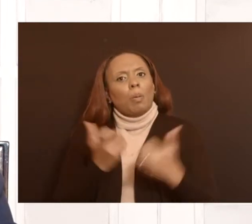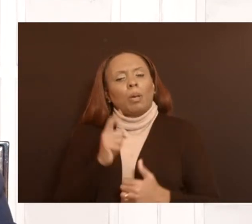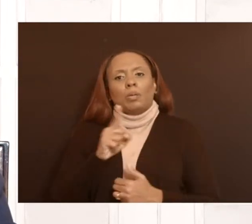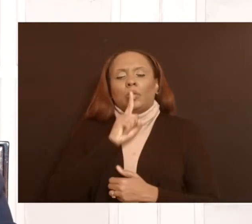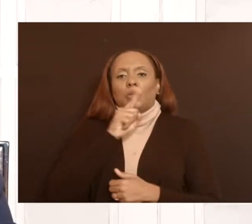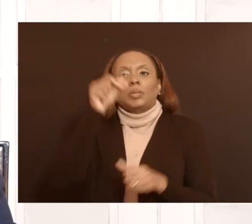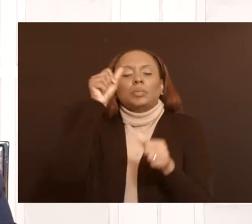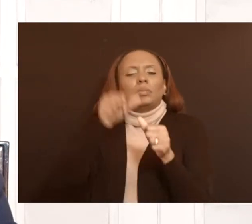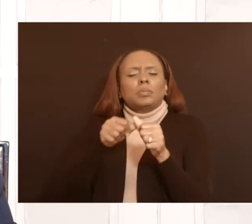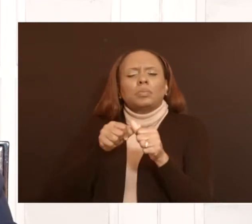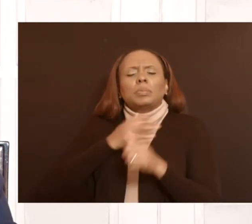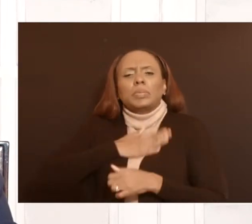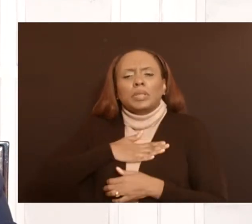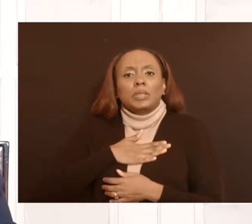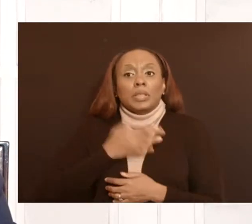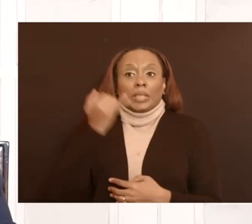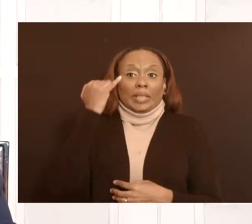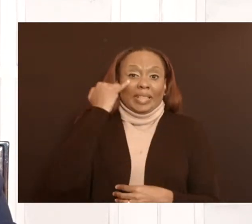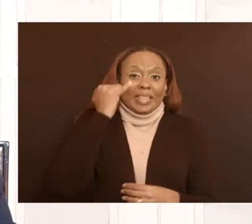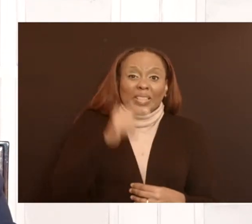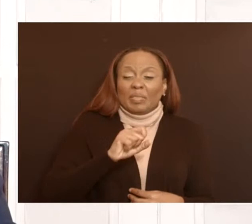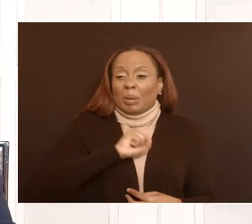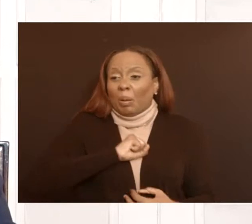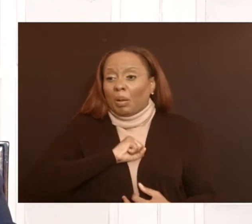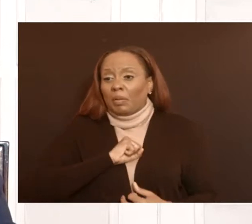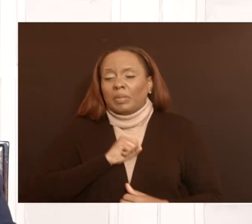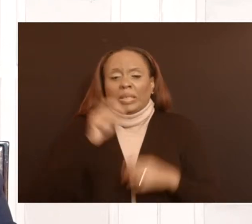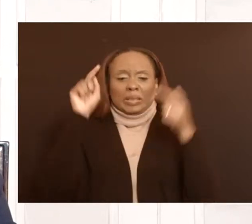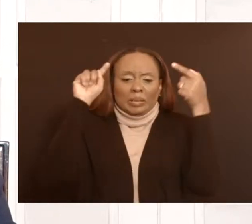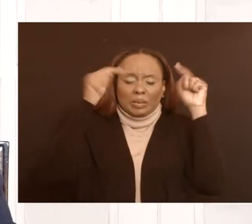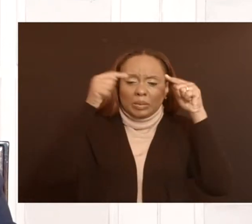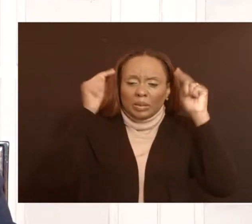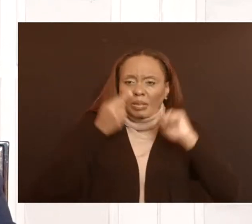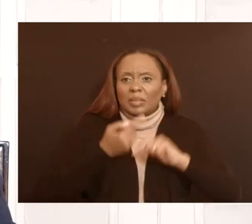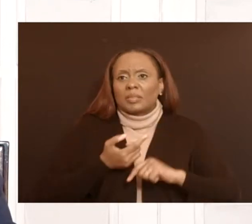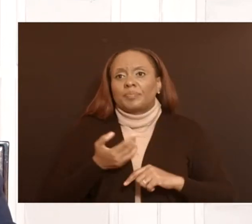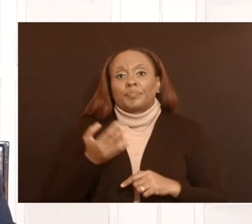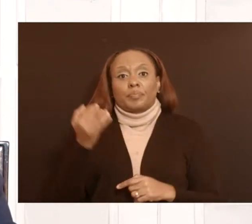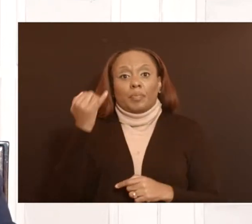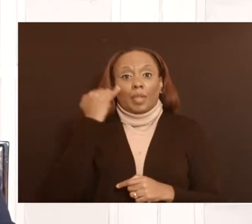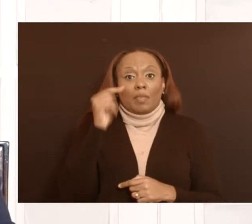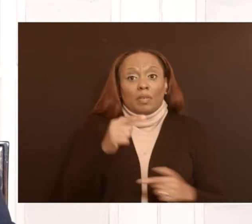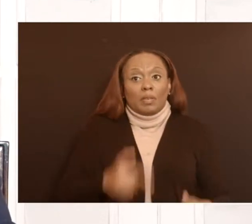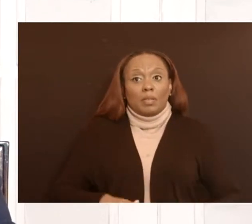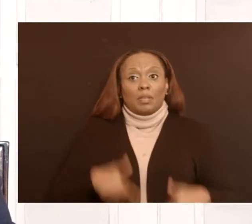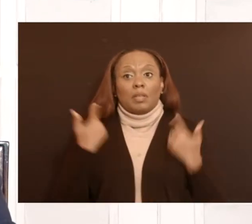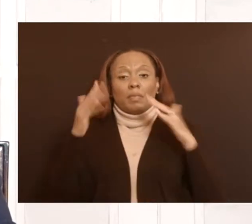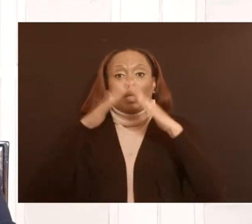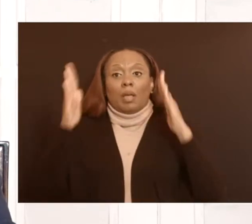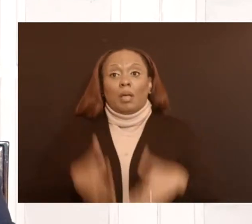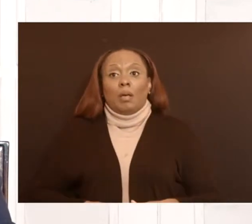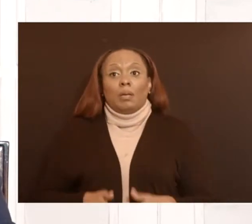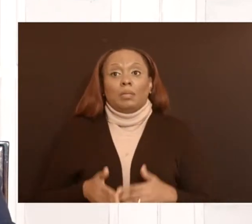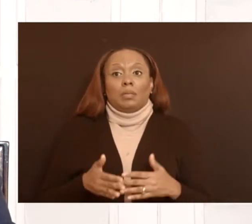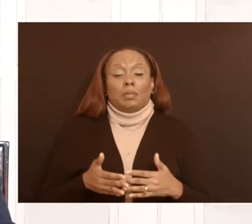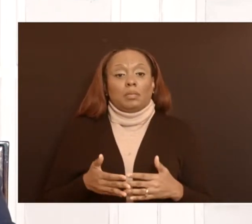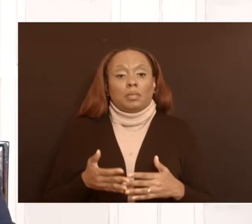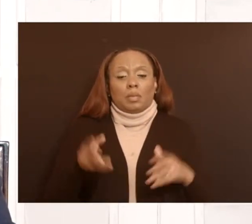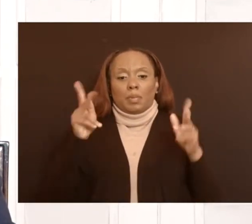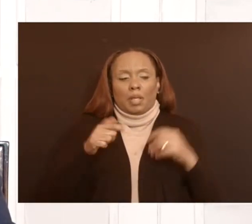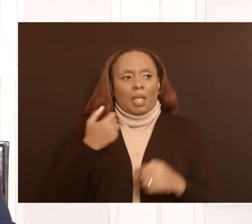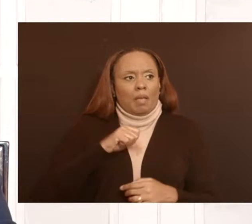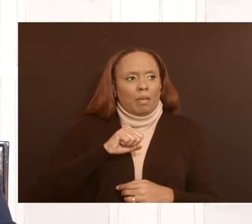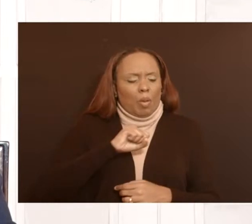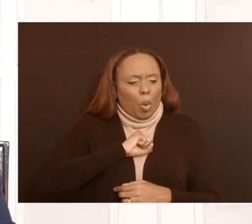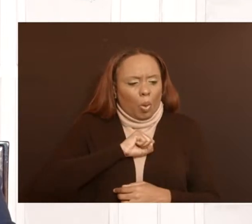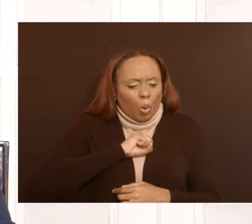you have symptoms of any nature and you're not sure, if you live in a household and somebody has a cold or cough, encourage them to go get